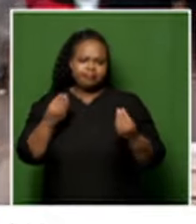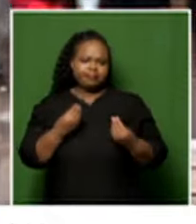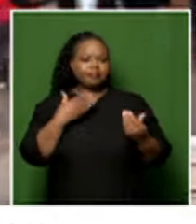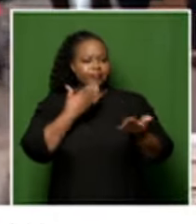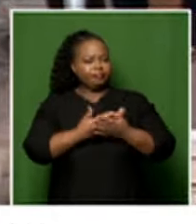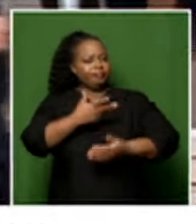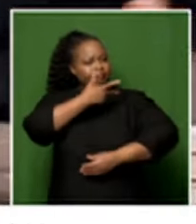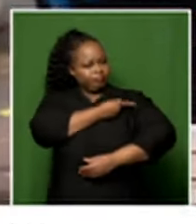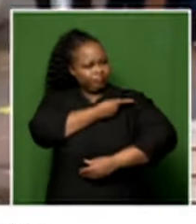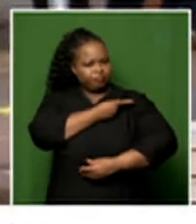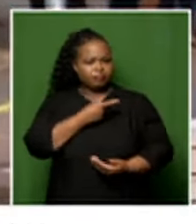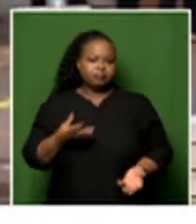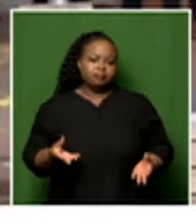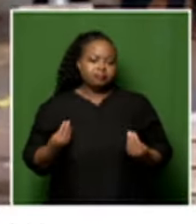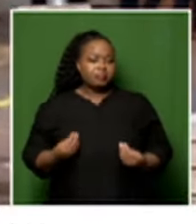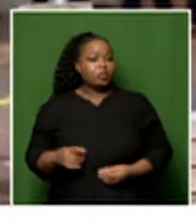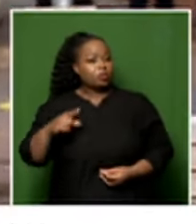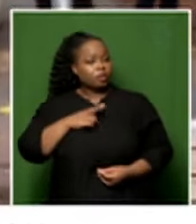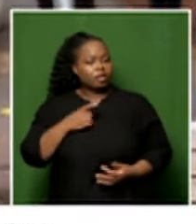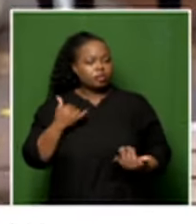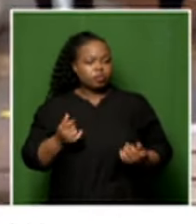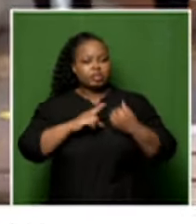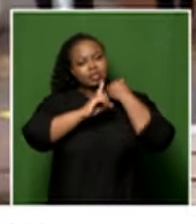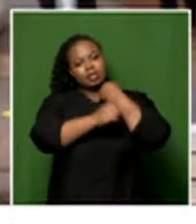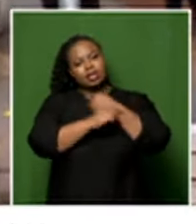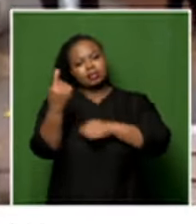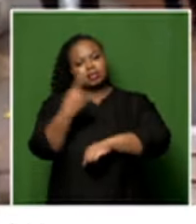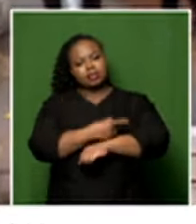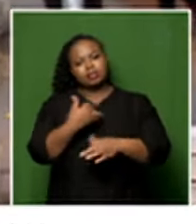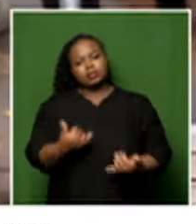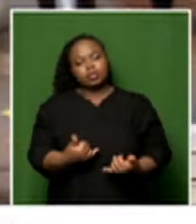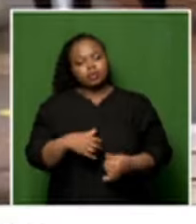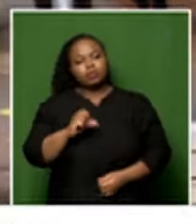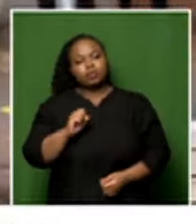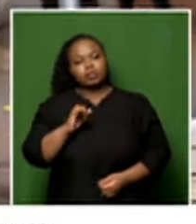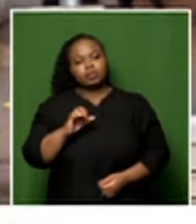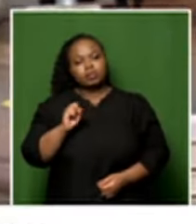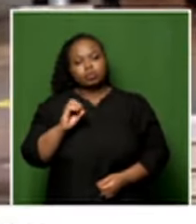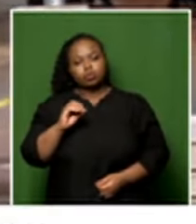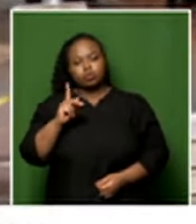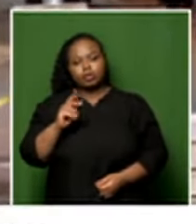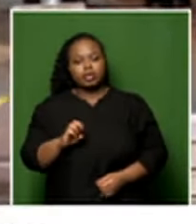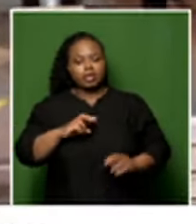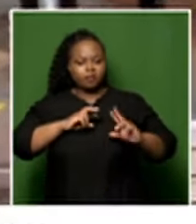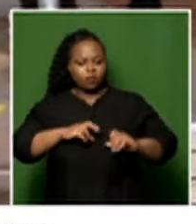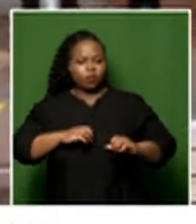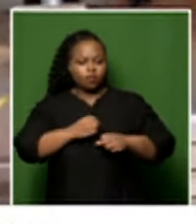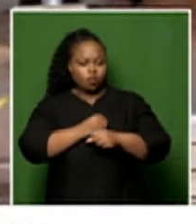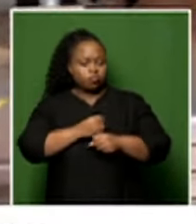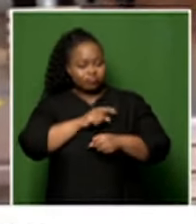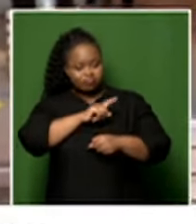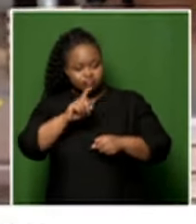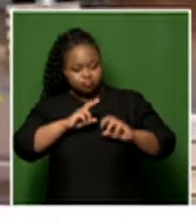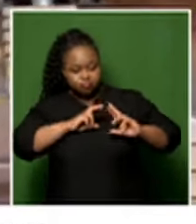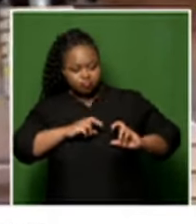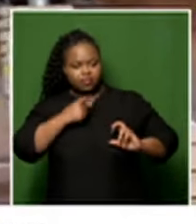to get that jab because today is the last day for the Sisonke study in order for them